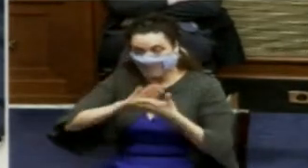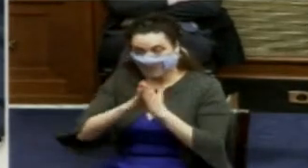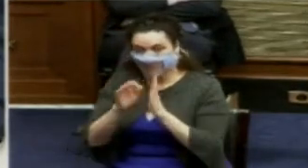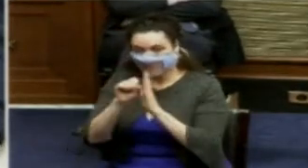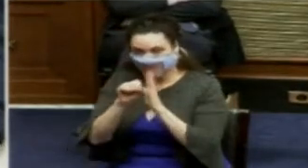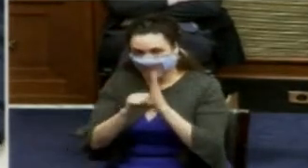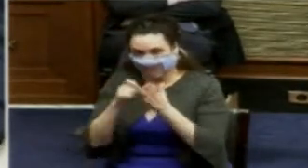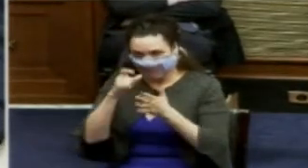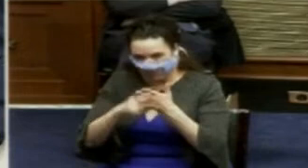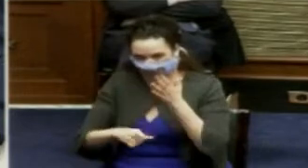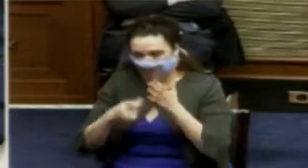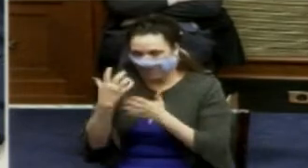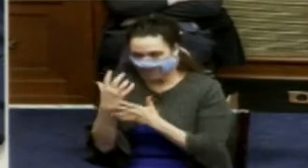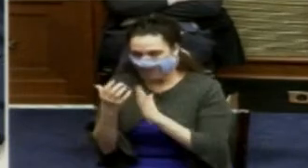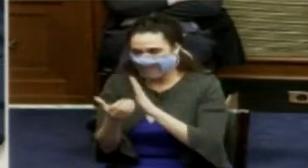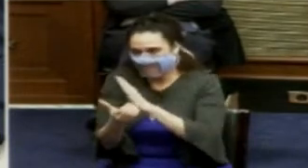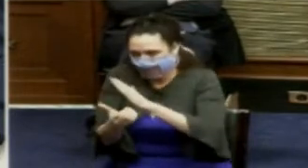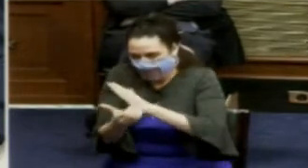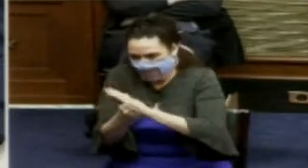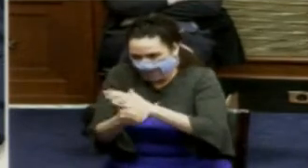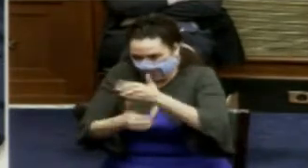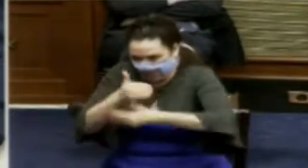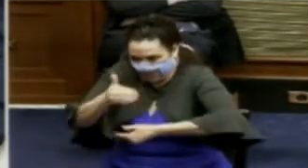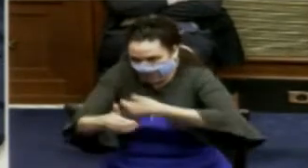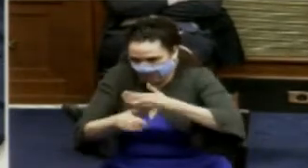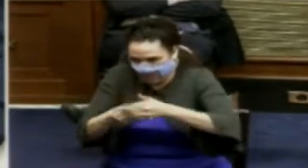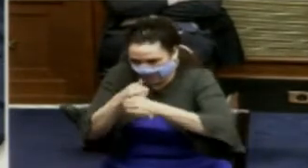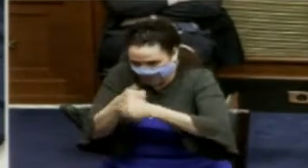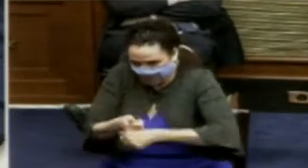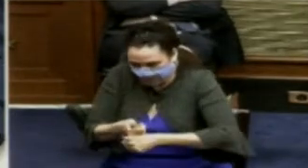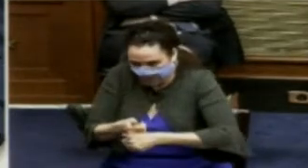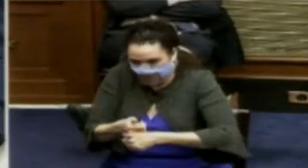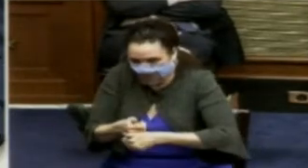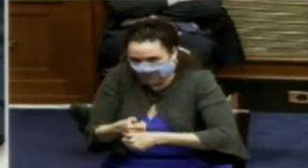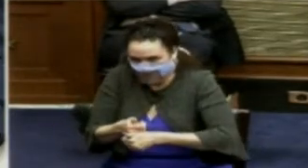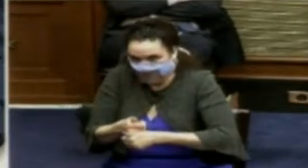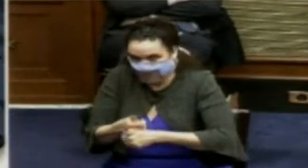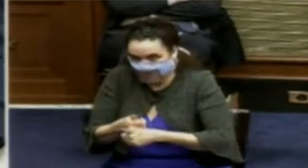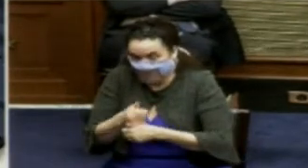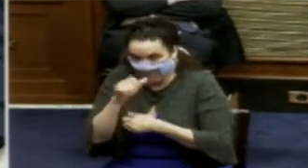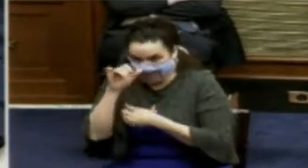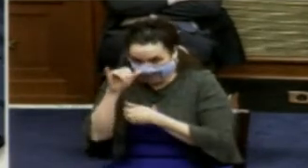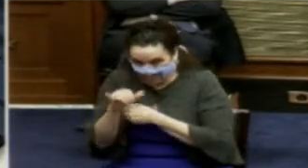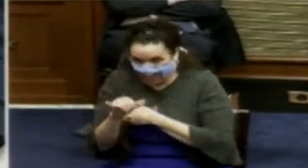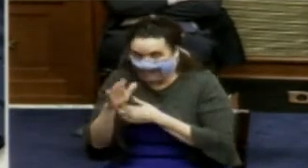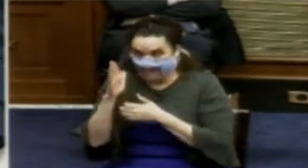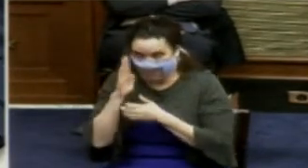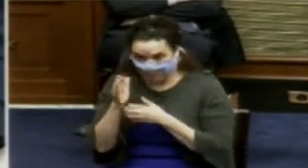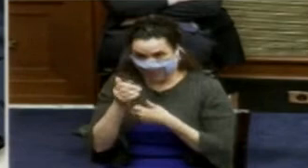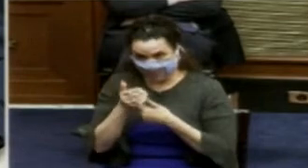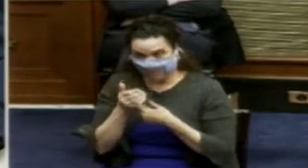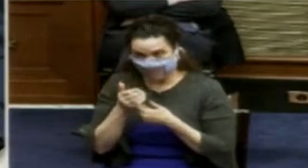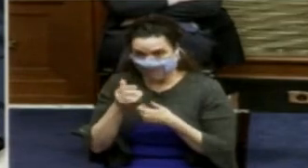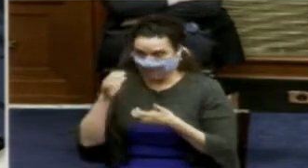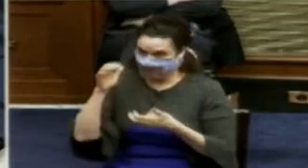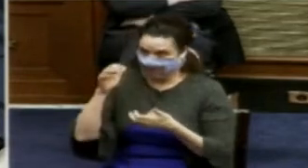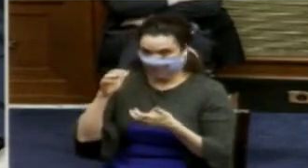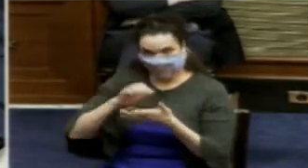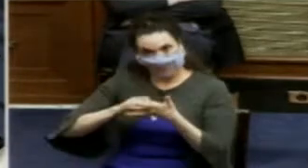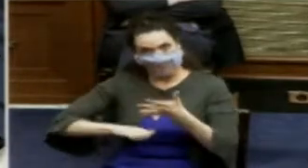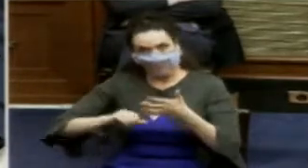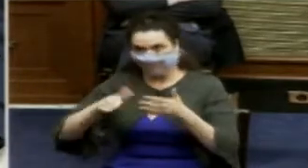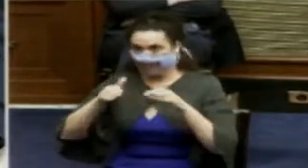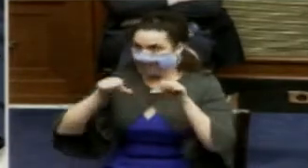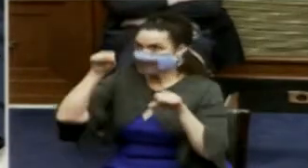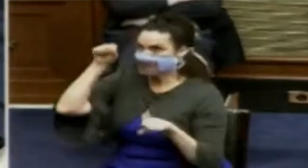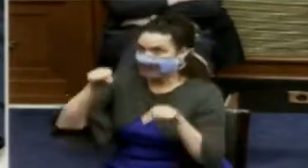5 amendment process. That way would certainly remove any questions, would remove any doubt